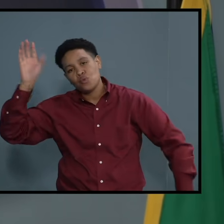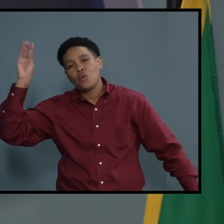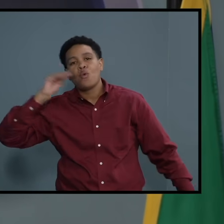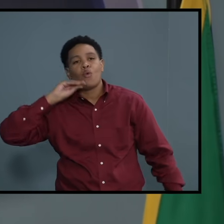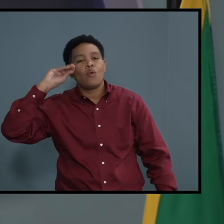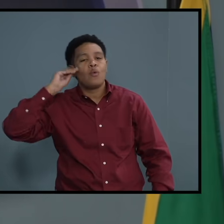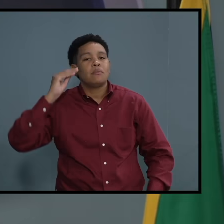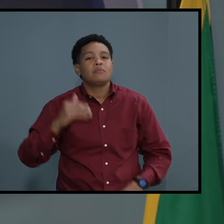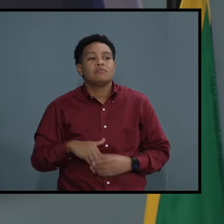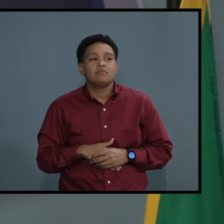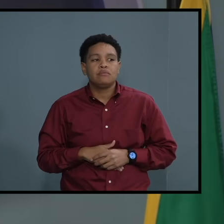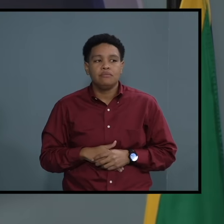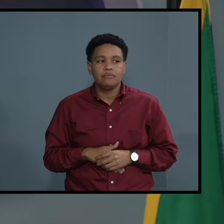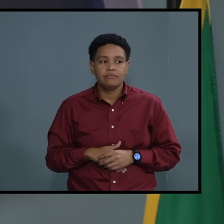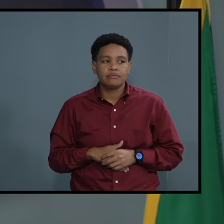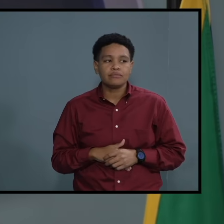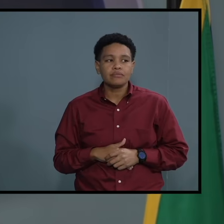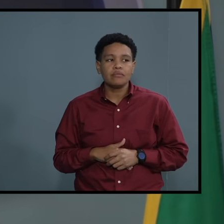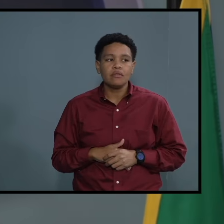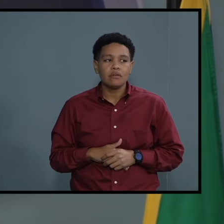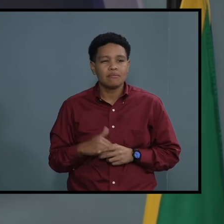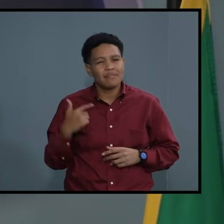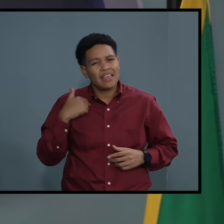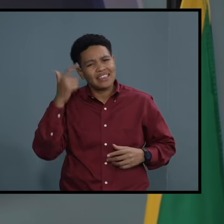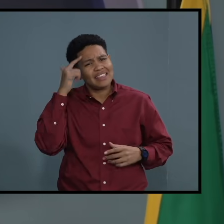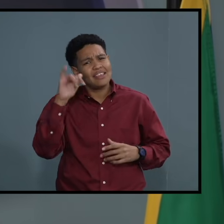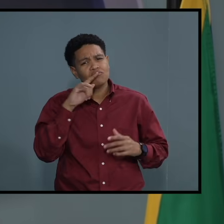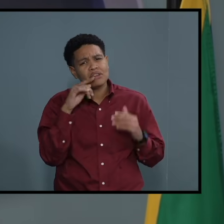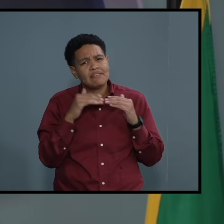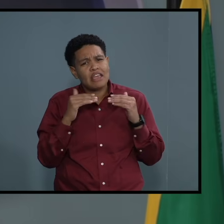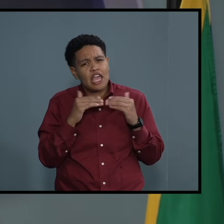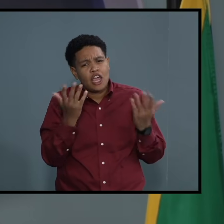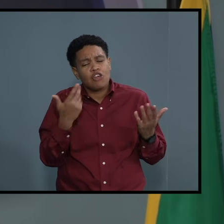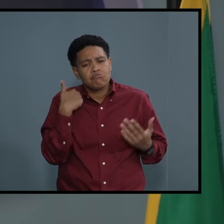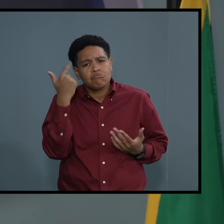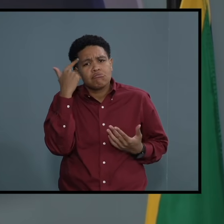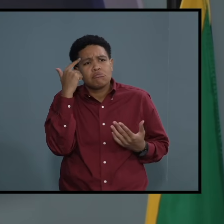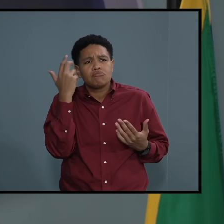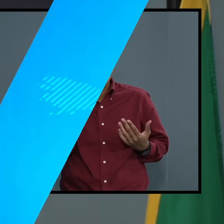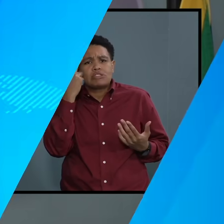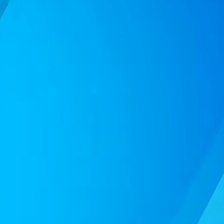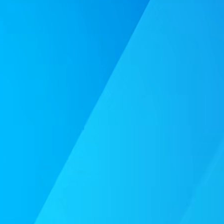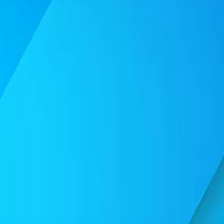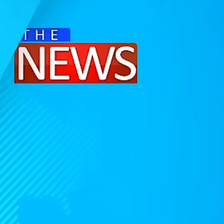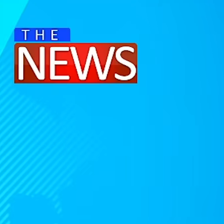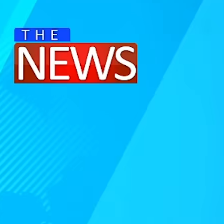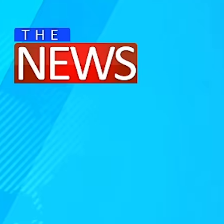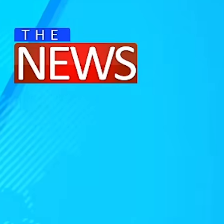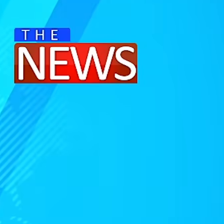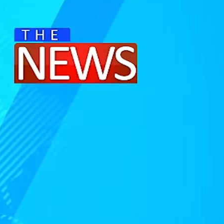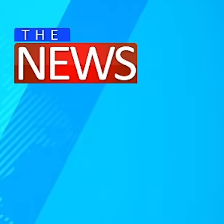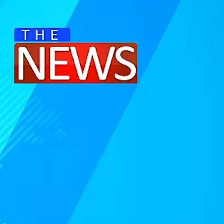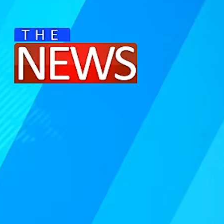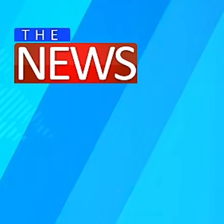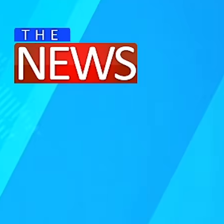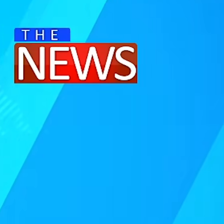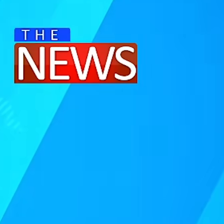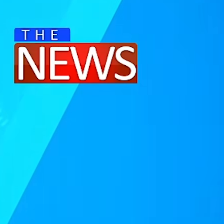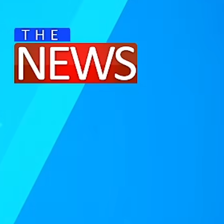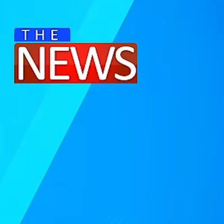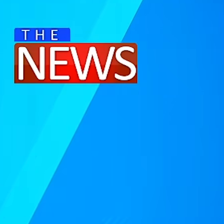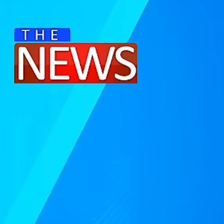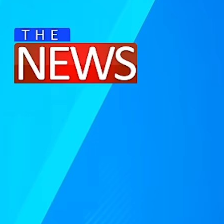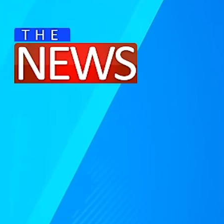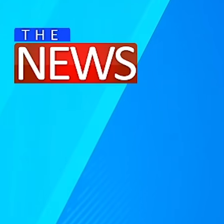back to their own home. He was speaking at a virtual press briefing at Jamaica House. Almost